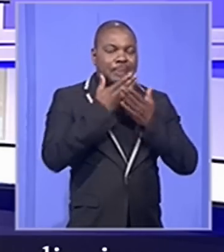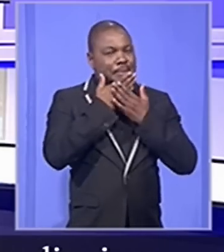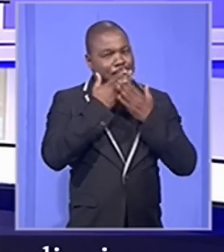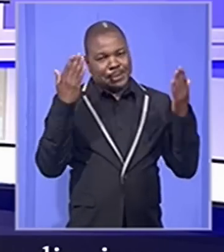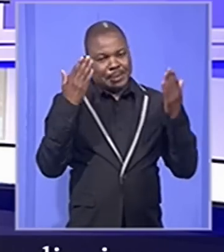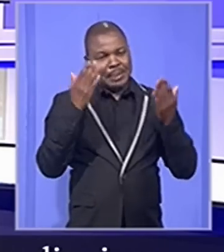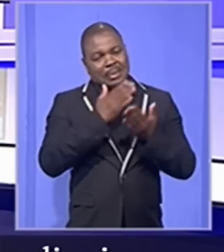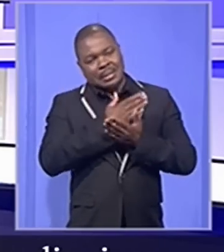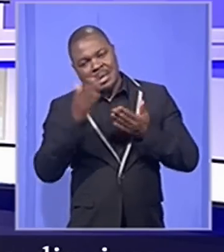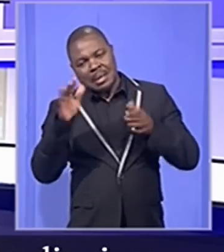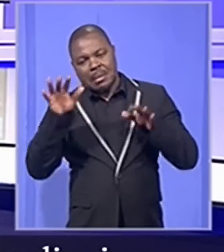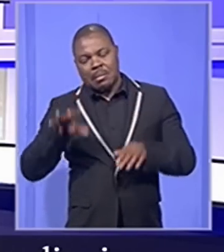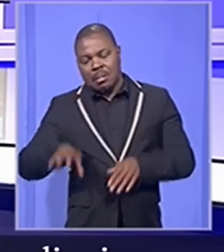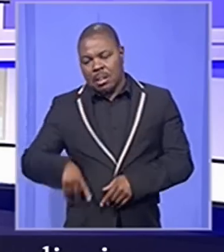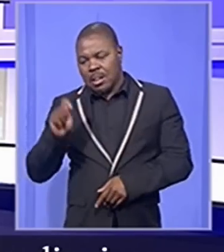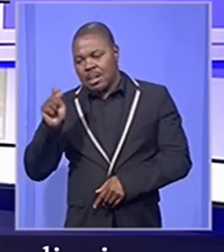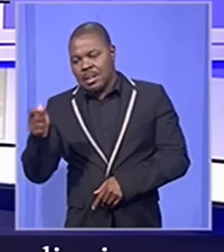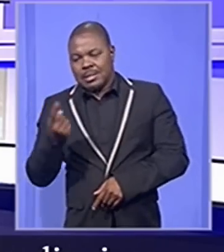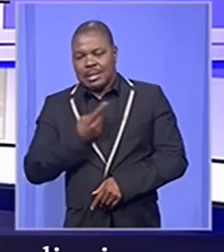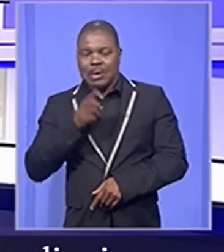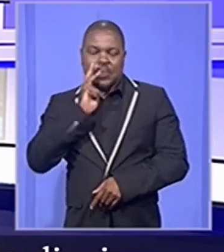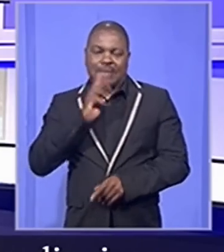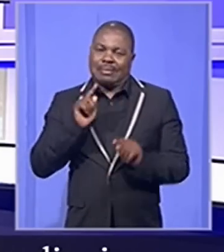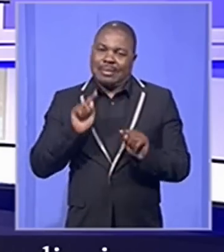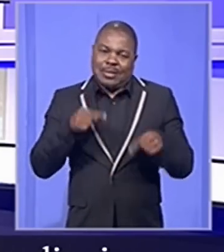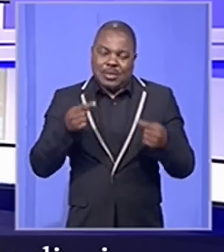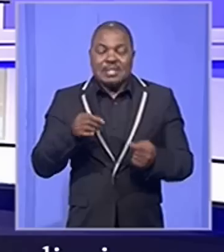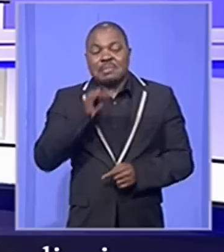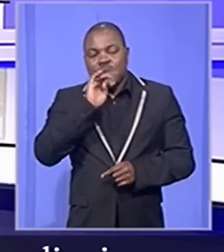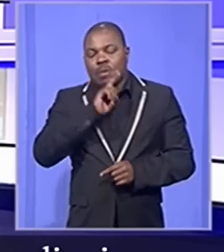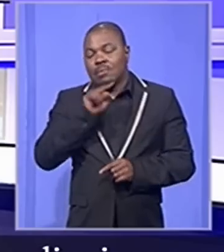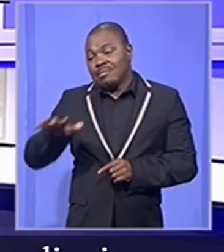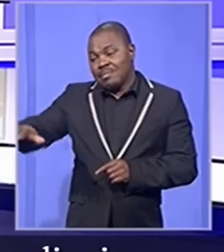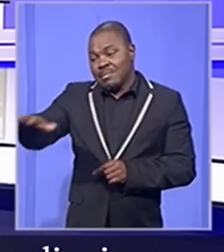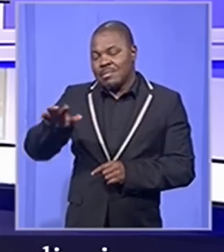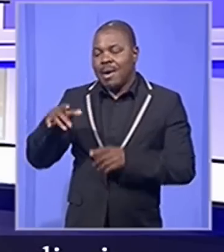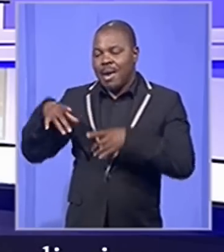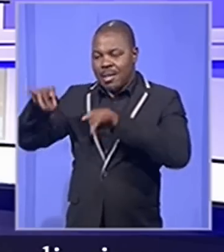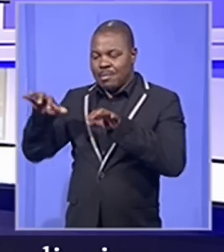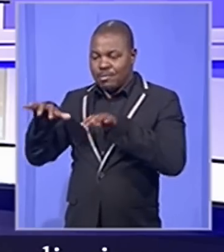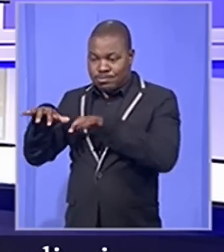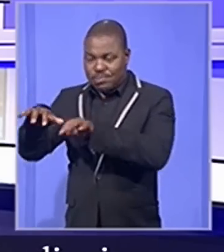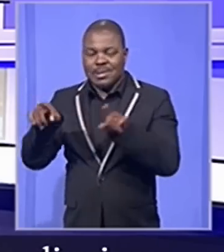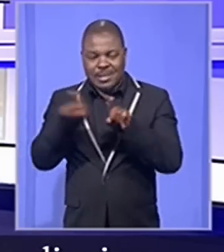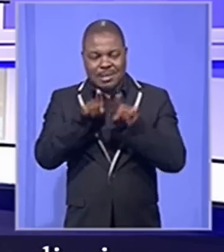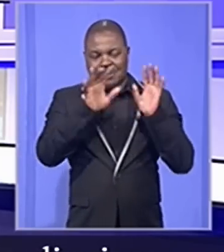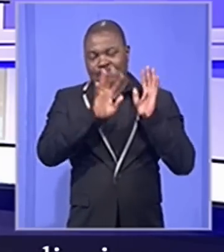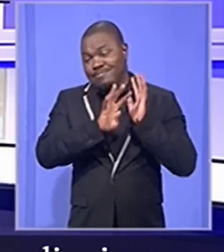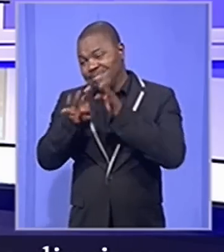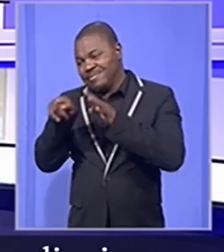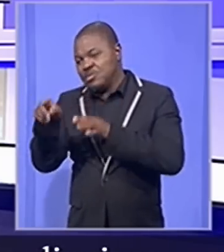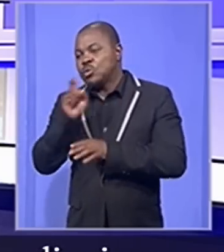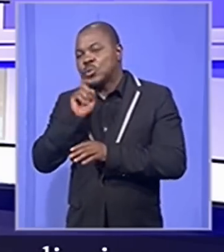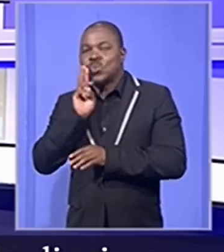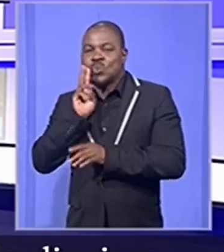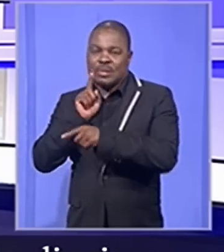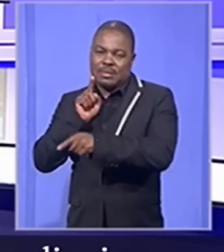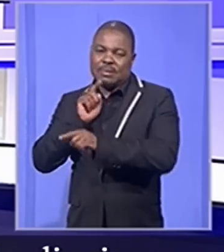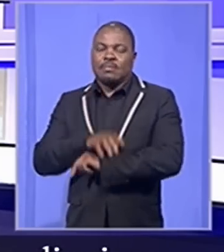ba sa kgoneng go ithekela metsi a phepa ba patelesega go ga metsi mo letamong le go nwang le diphologolo.